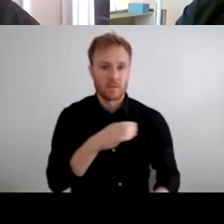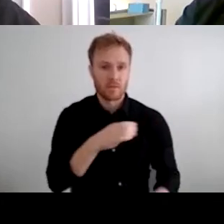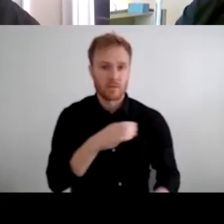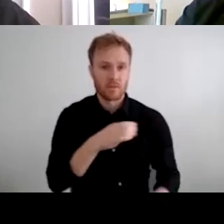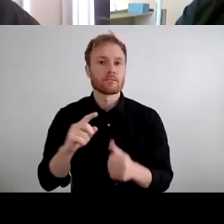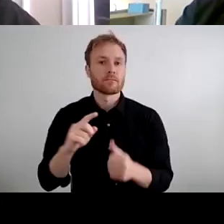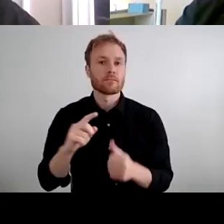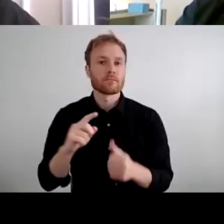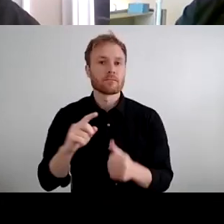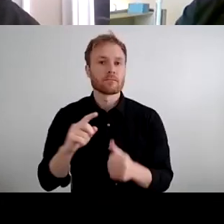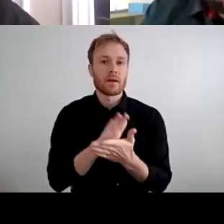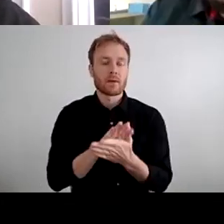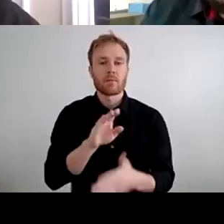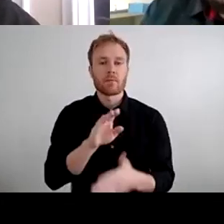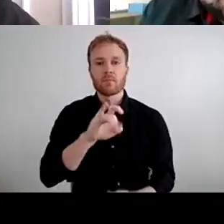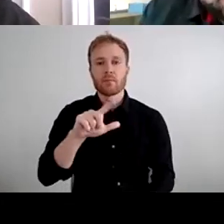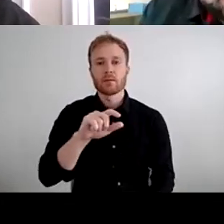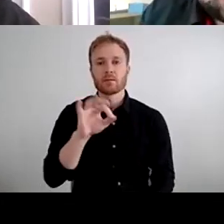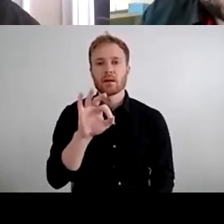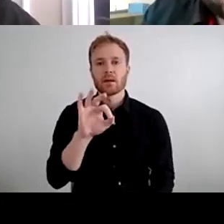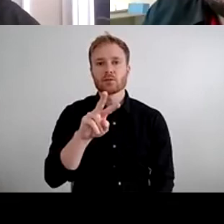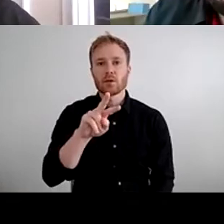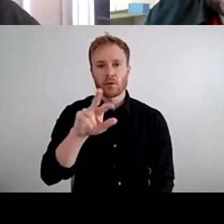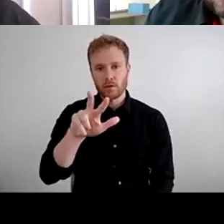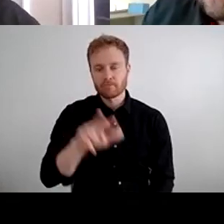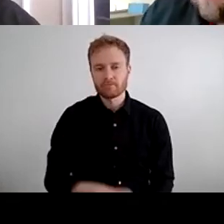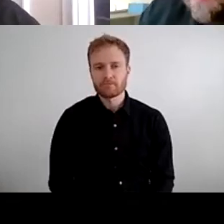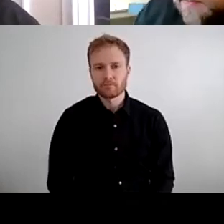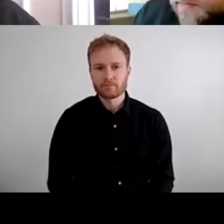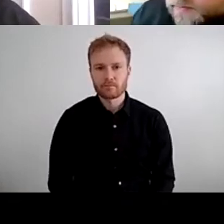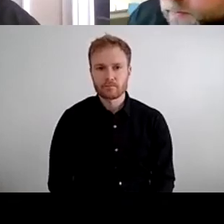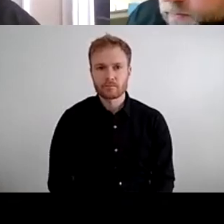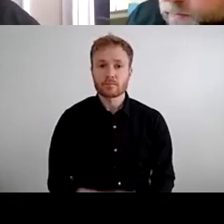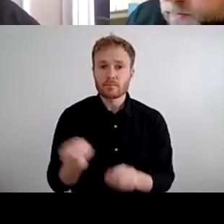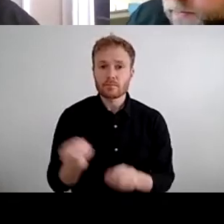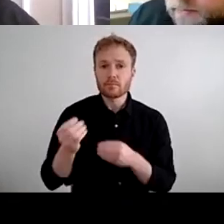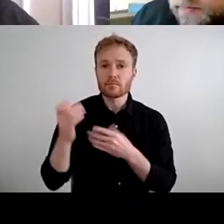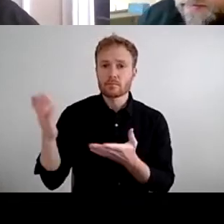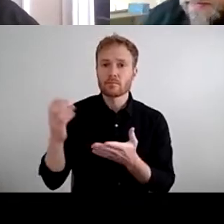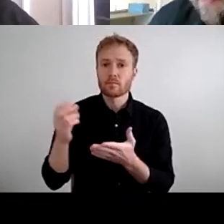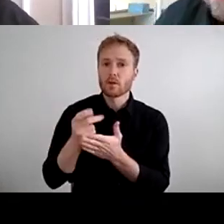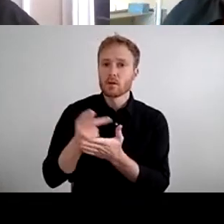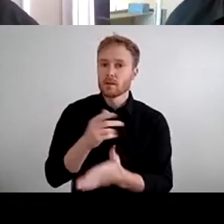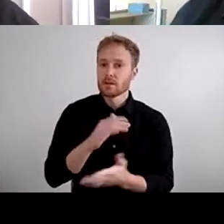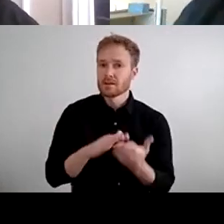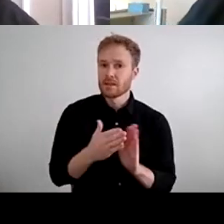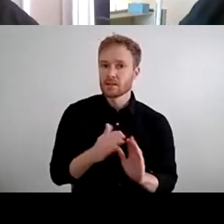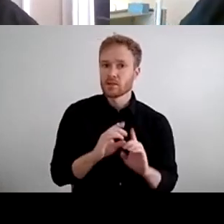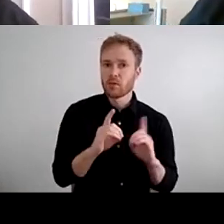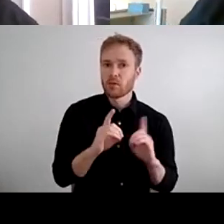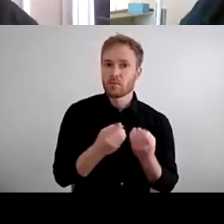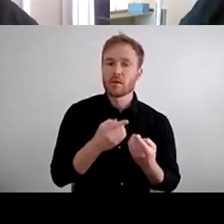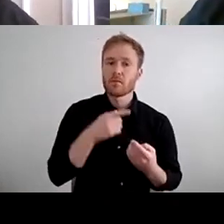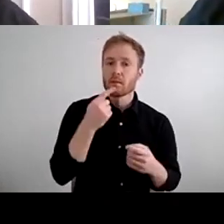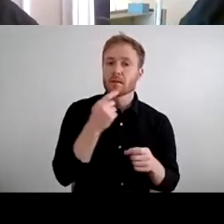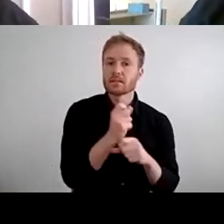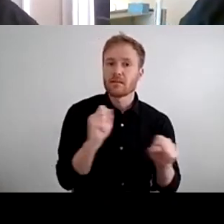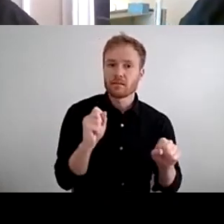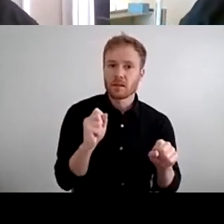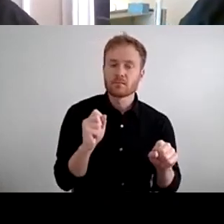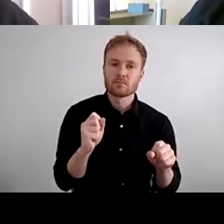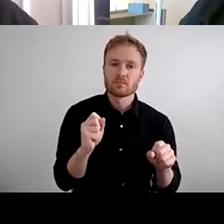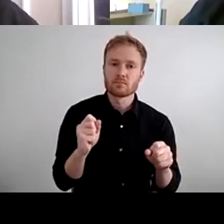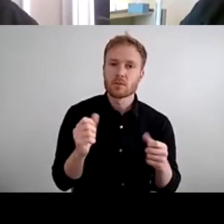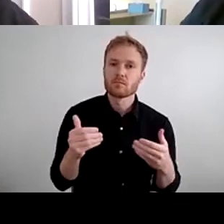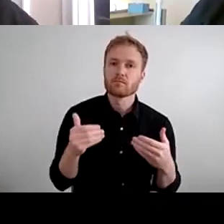923. Bill 923, resolution authorizing the city's Department of Public Safety to purchase